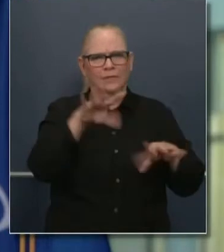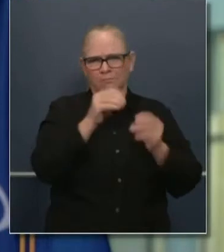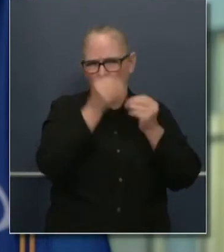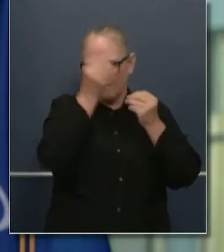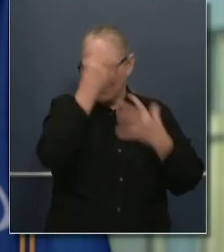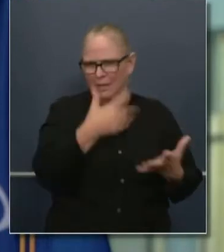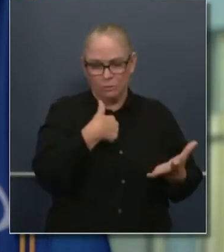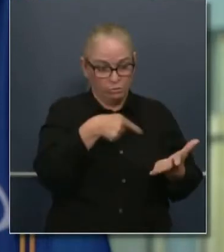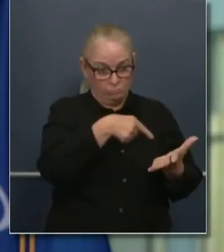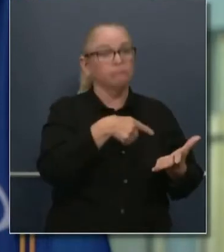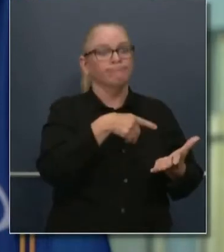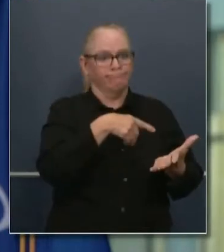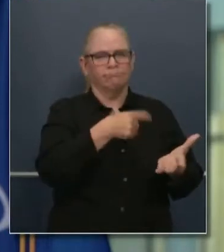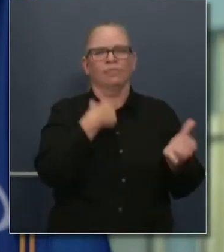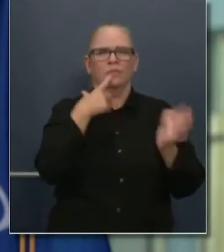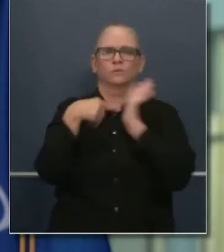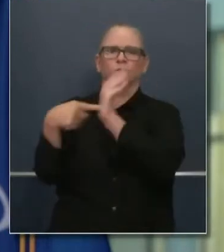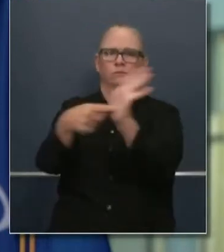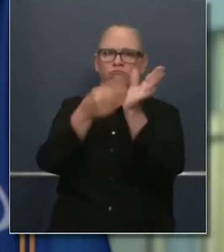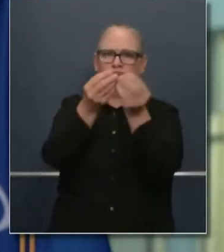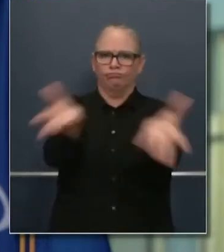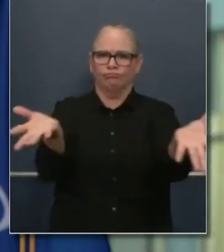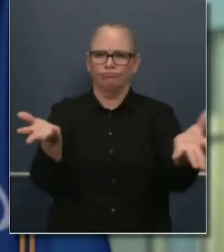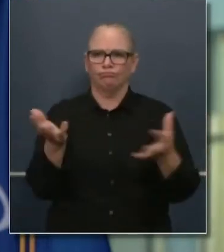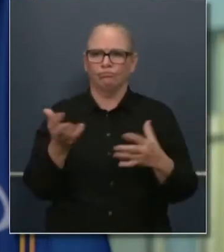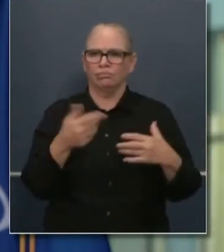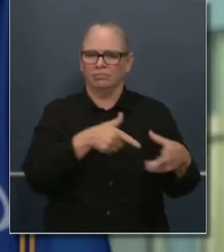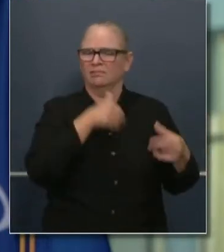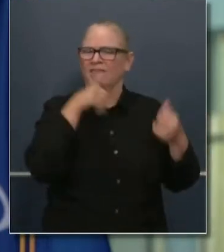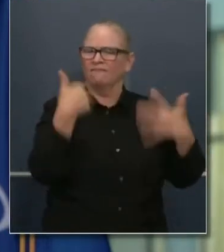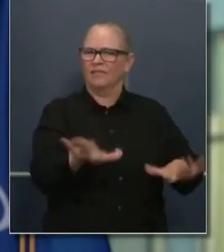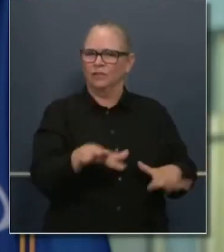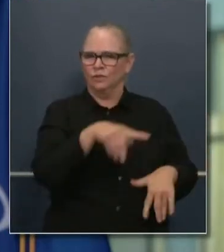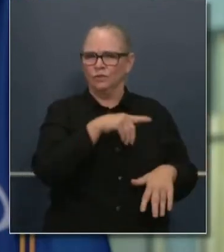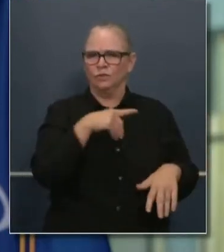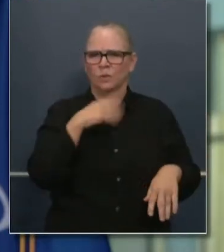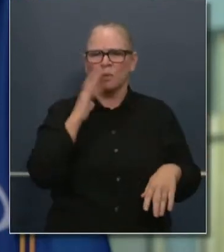wanted to see, which is not yet complete and will be quite literally in the next few days,